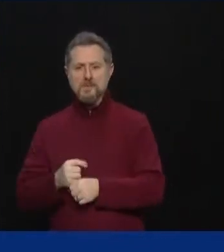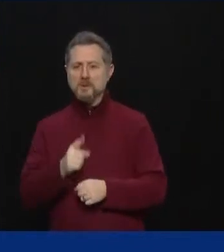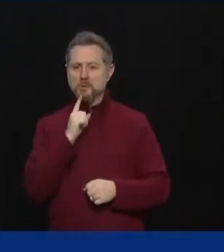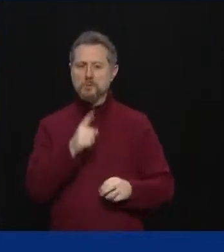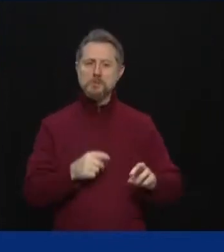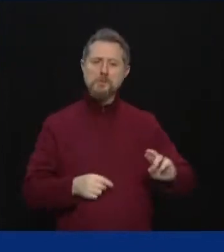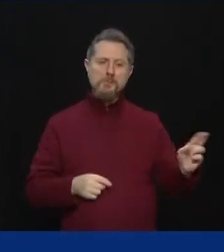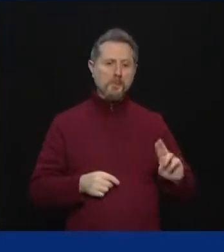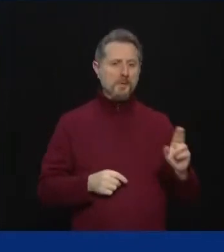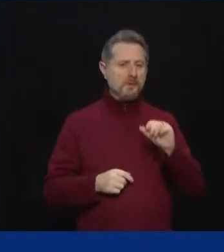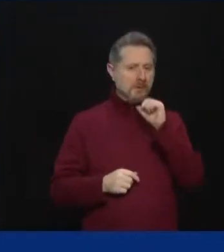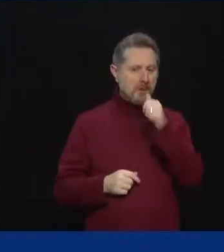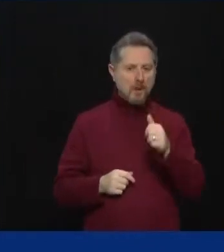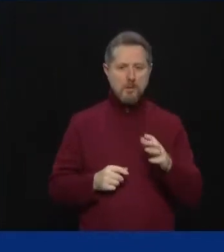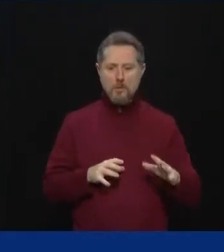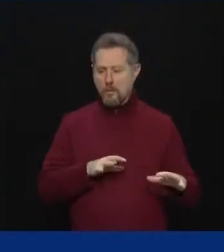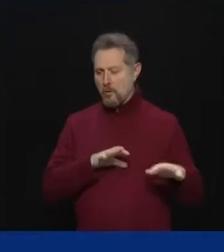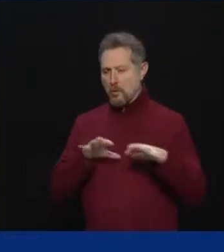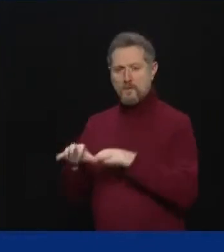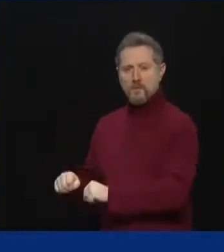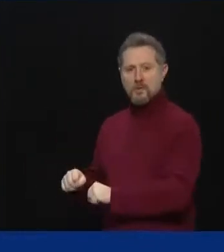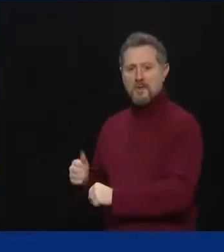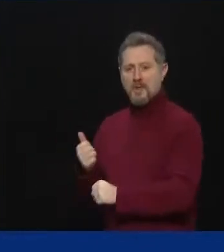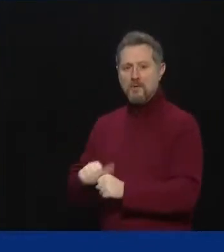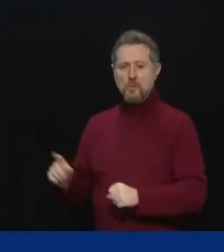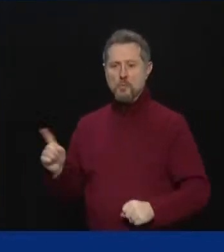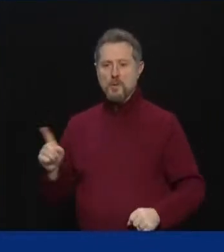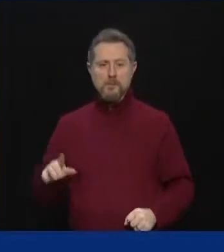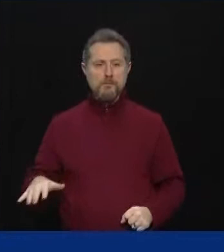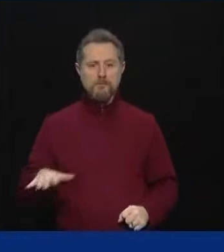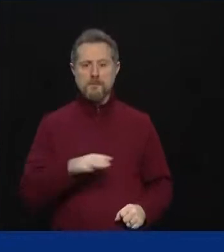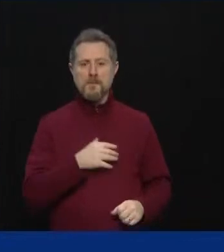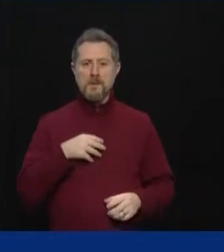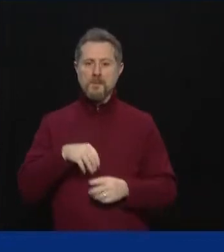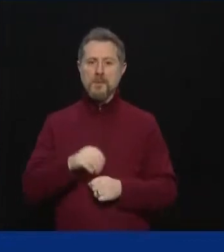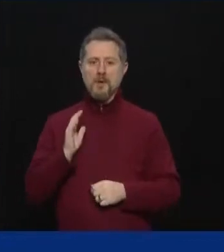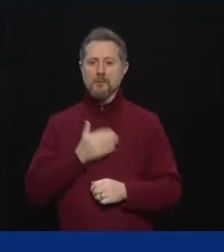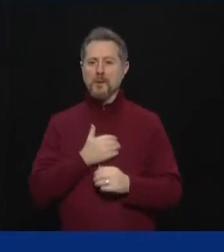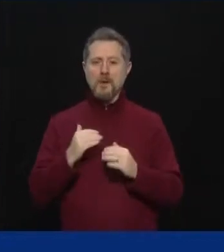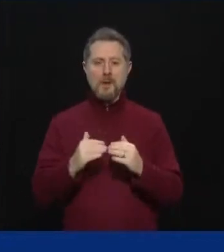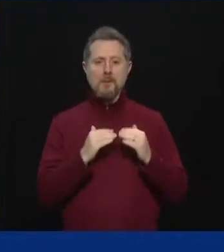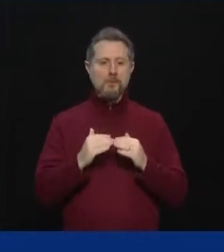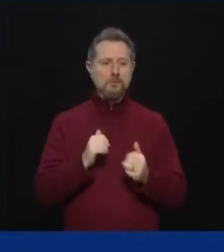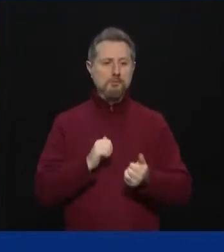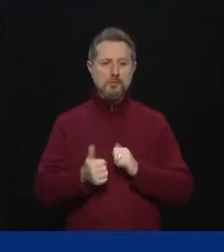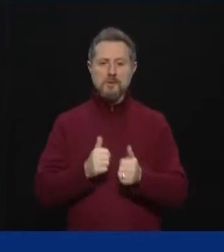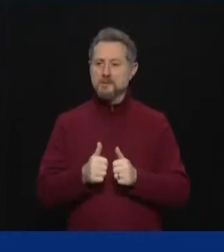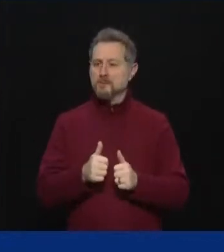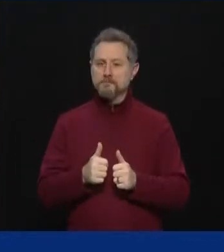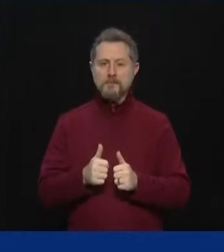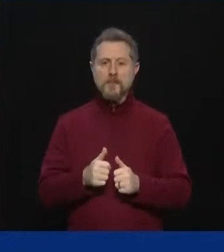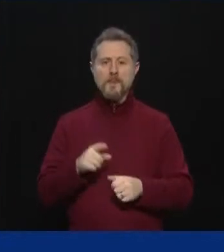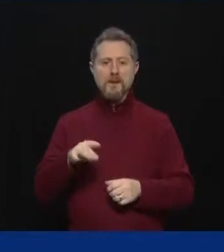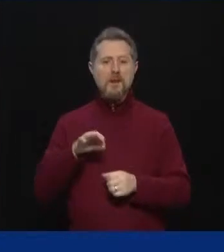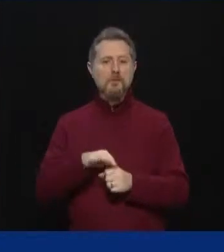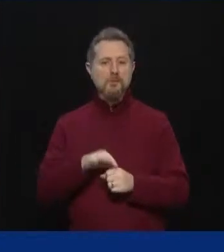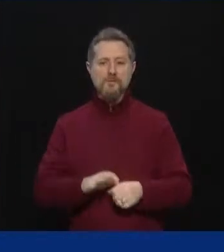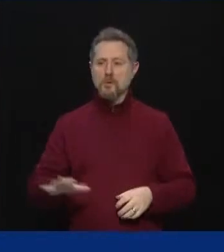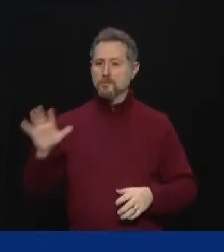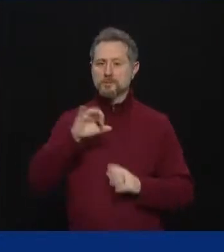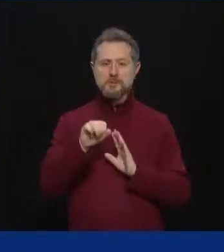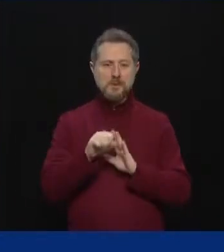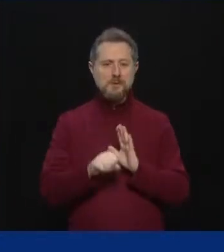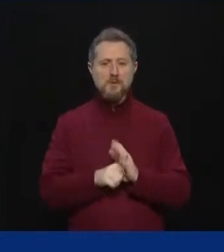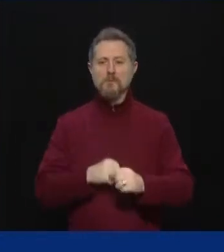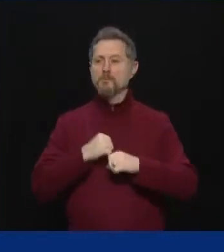get a foothold anywhere among my colleagues who are running for office statewide. I have to protect the senators,